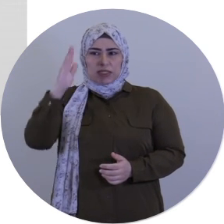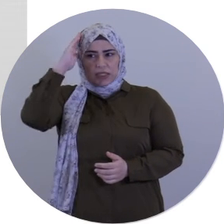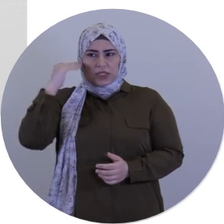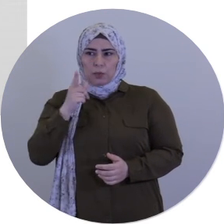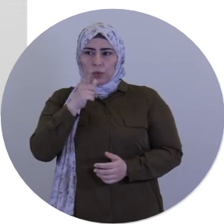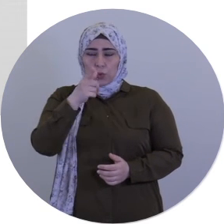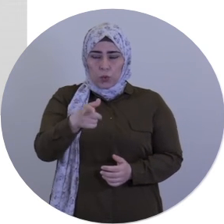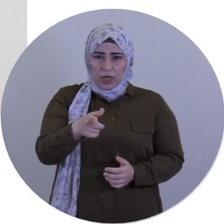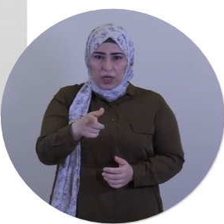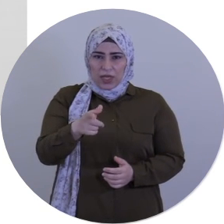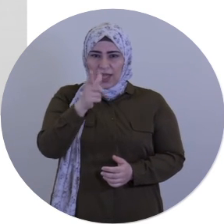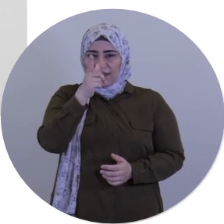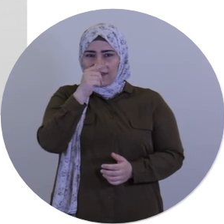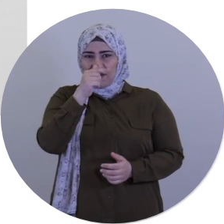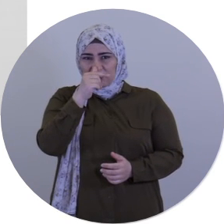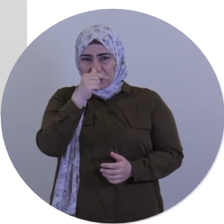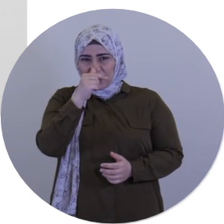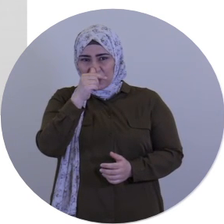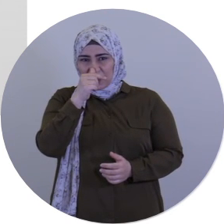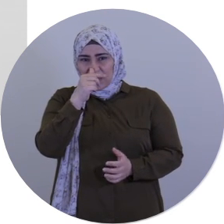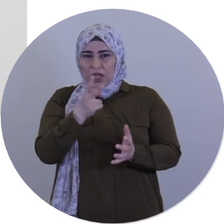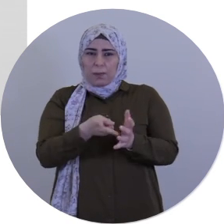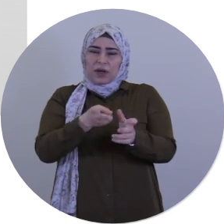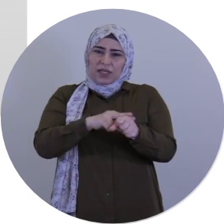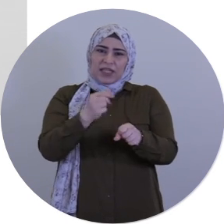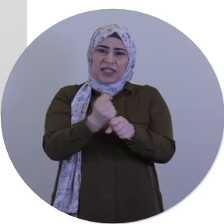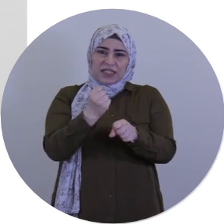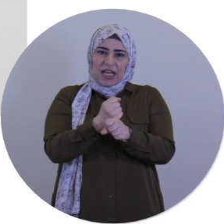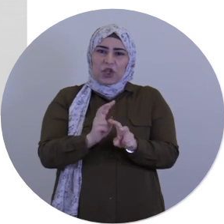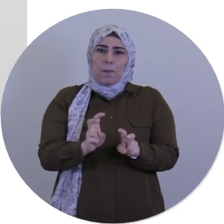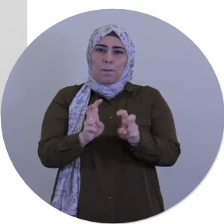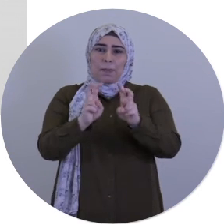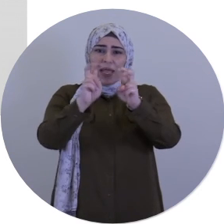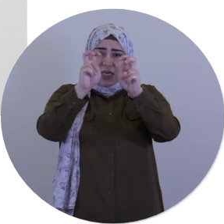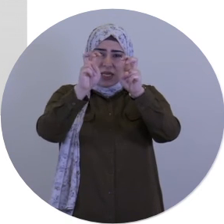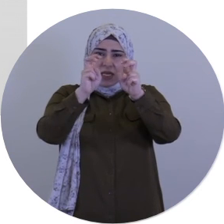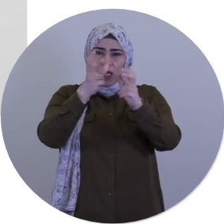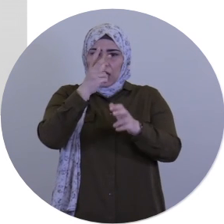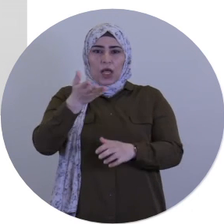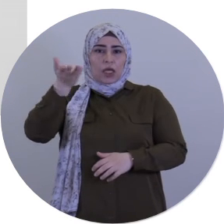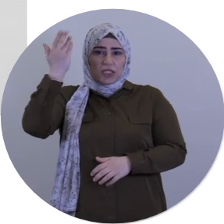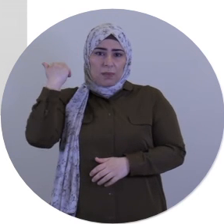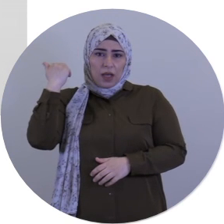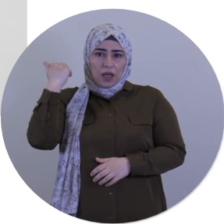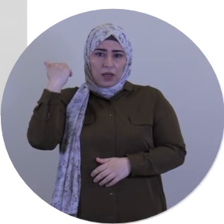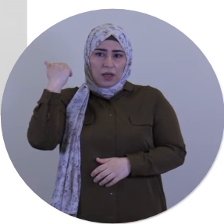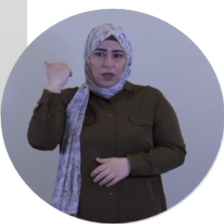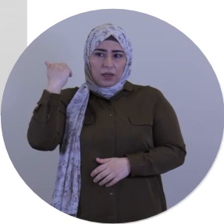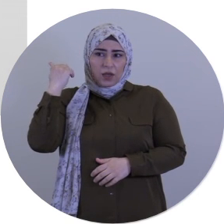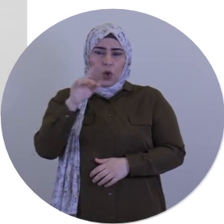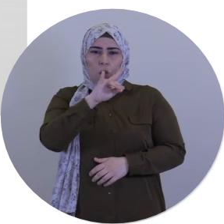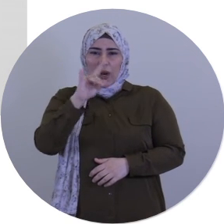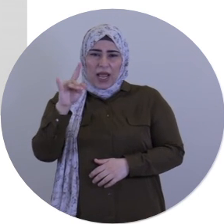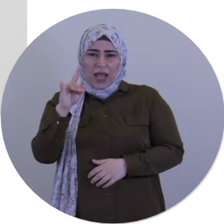reuse old buildings than building new ones. My advice to you is to imagine what she would say. So she'd say, I think using